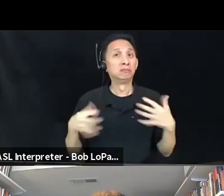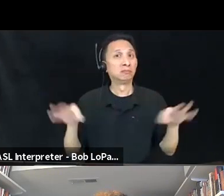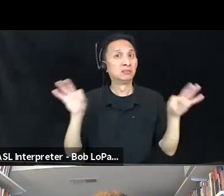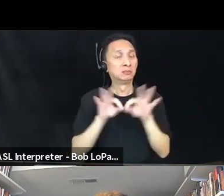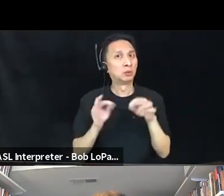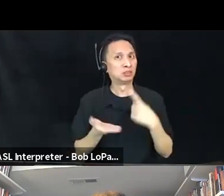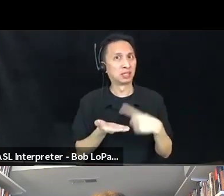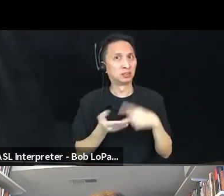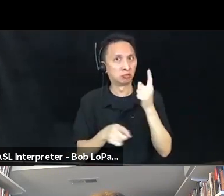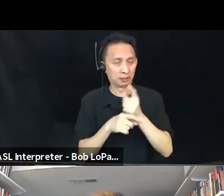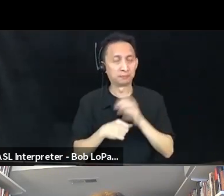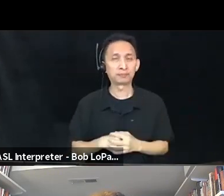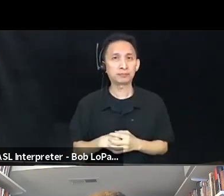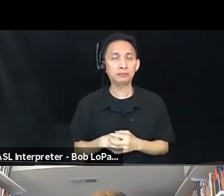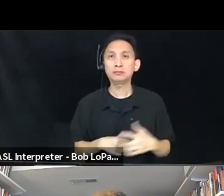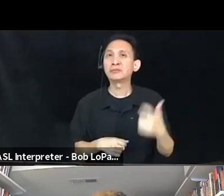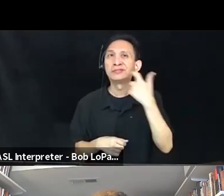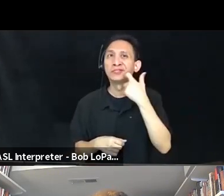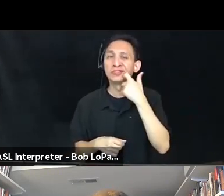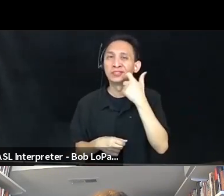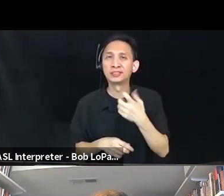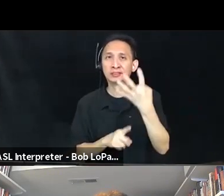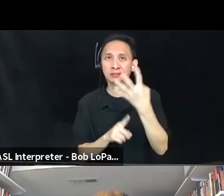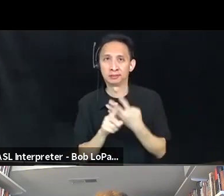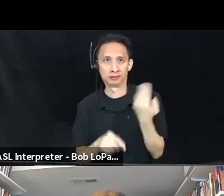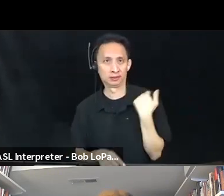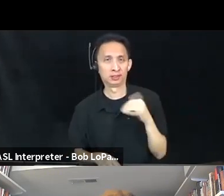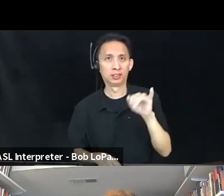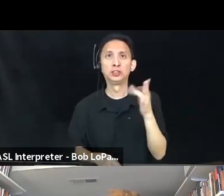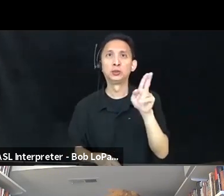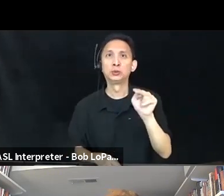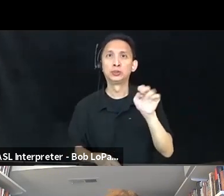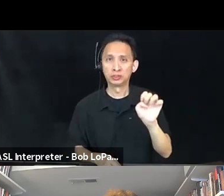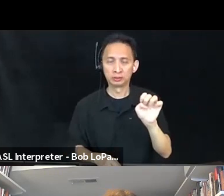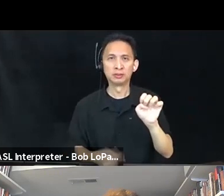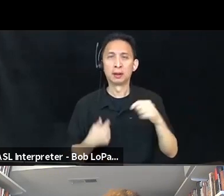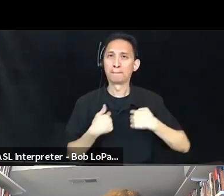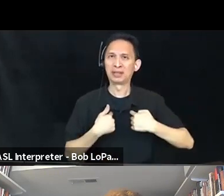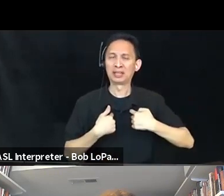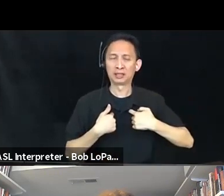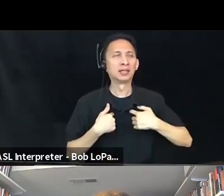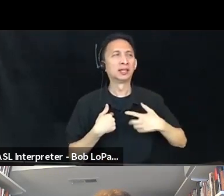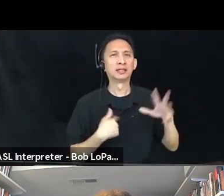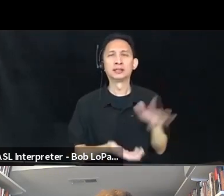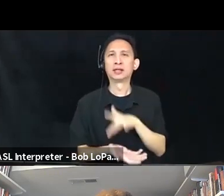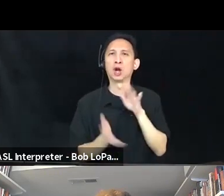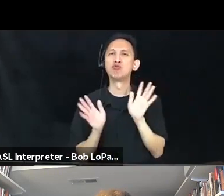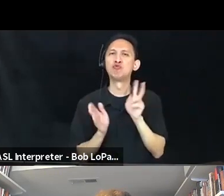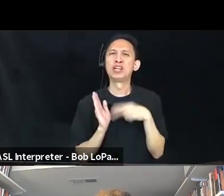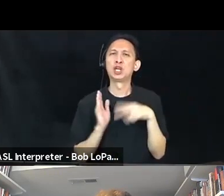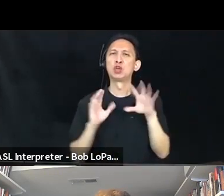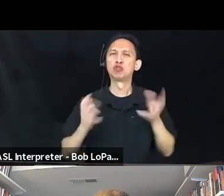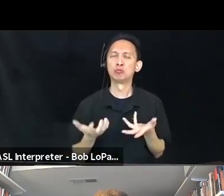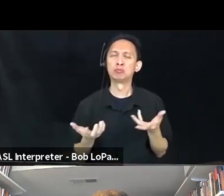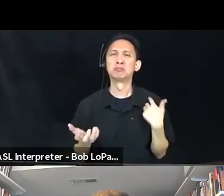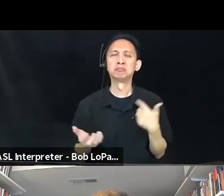So in June, when the uprisings began, I was in the middle of a reading group, and we decided to spend some